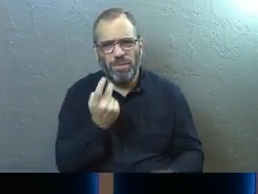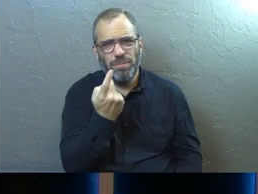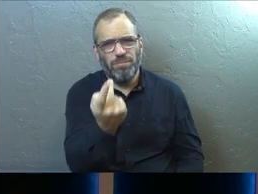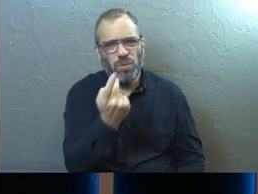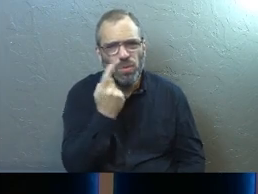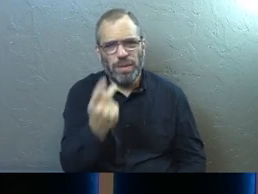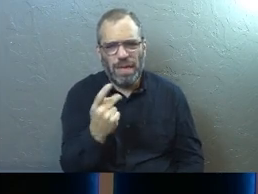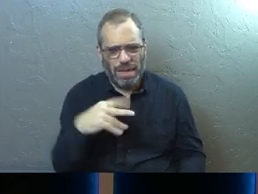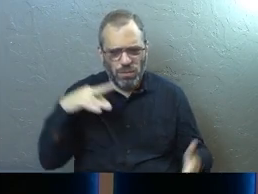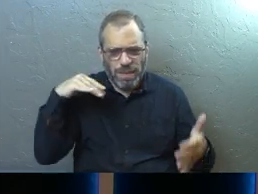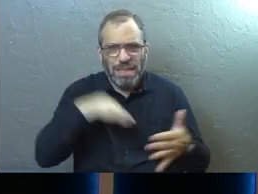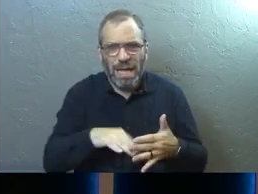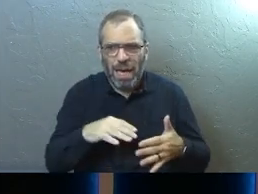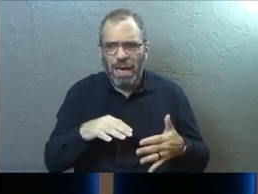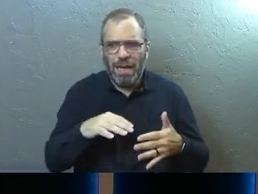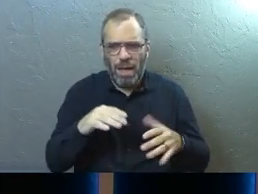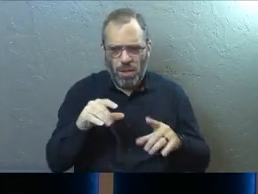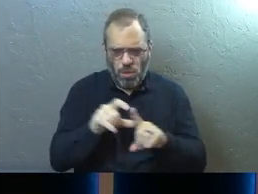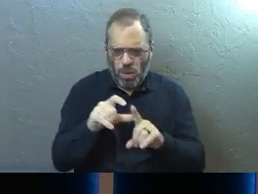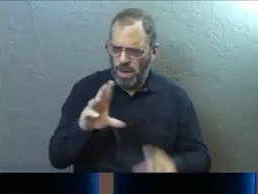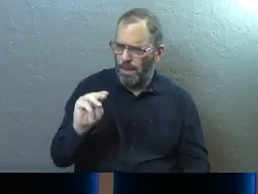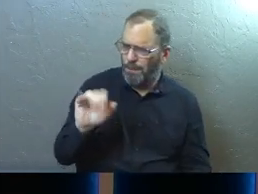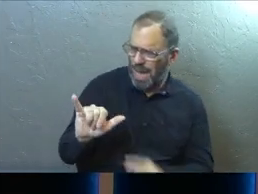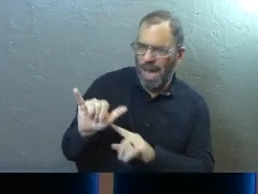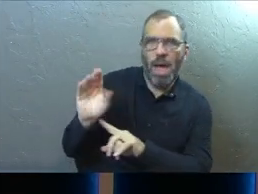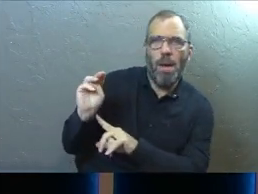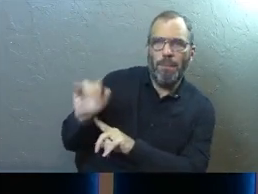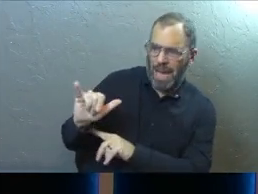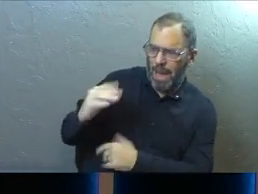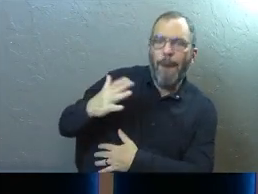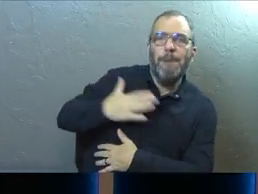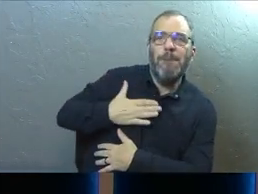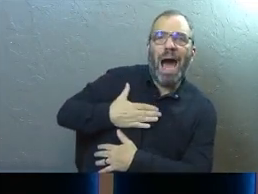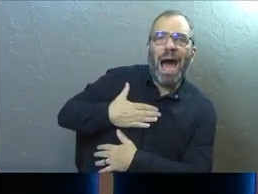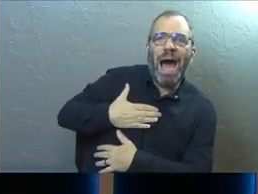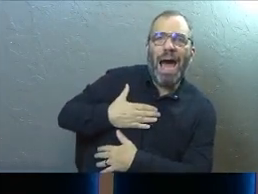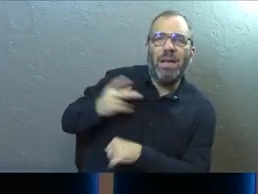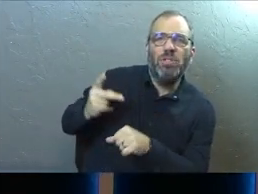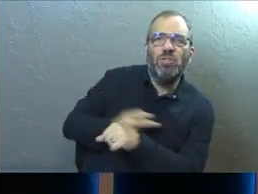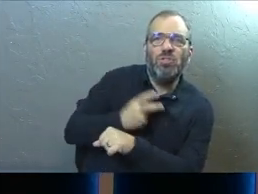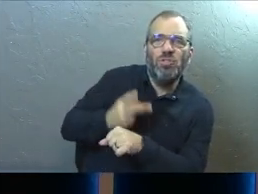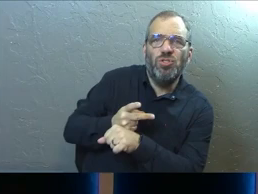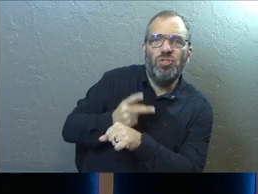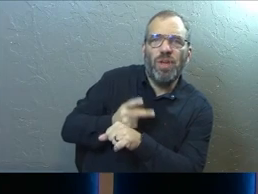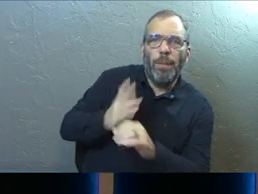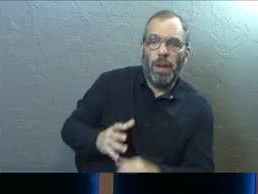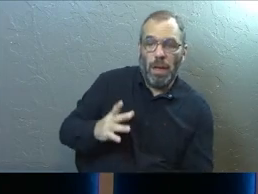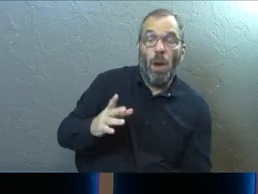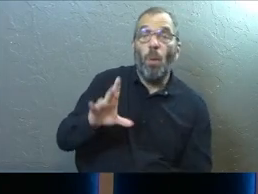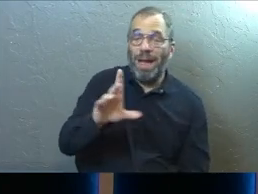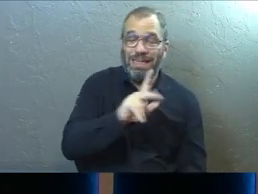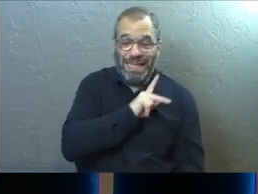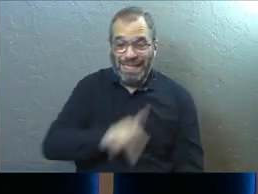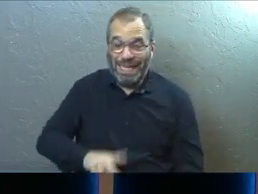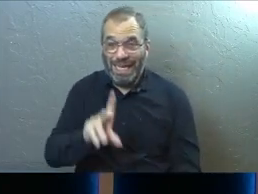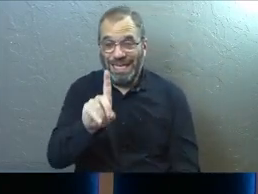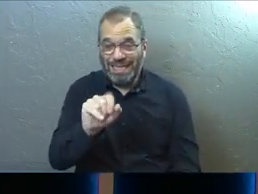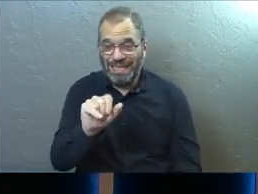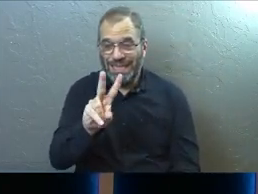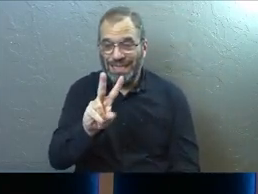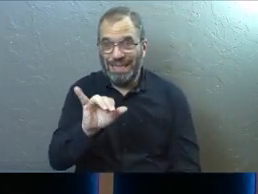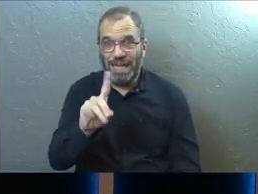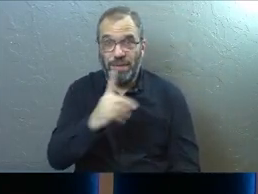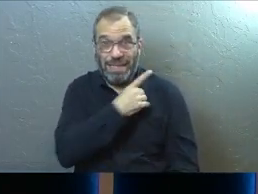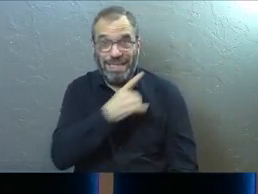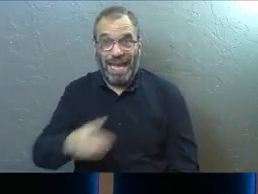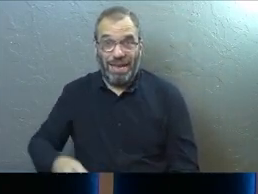we explore this idea, the word my, okay? The Lord is my shepherd. Because what David doesn't say, what he could have said is, the